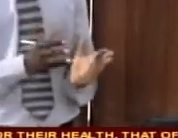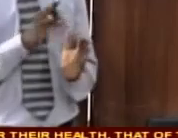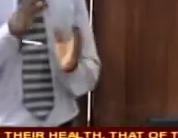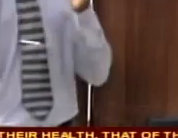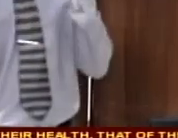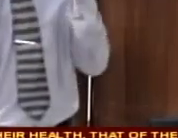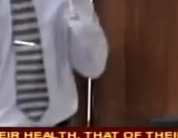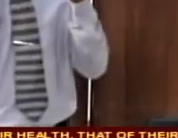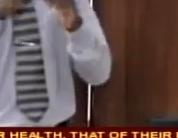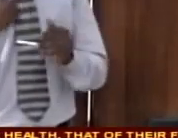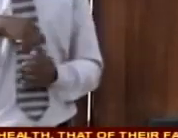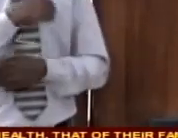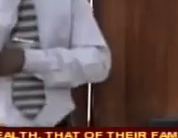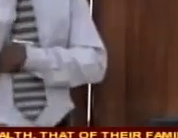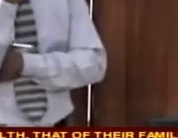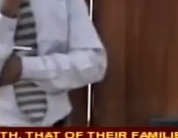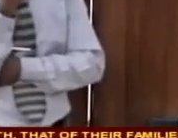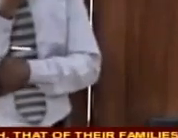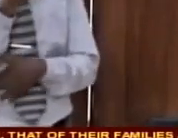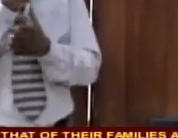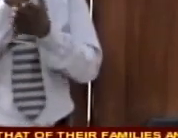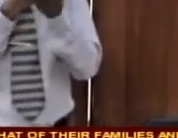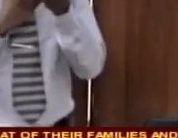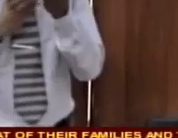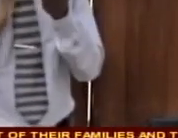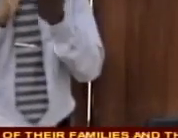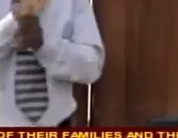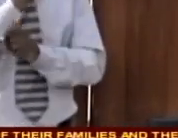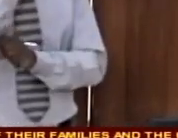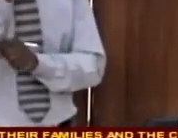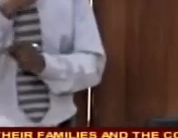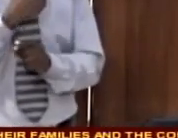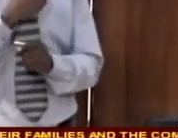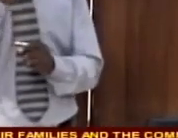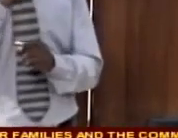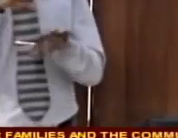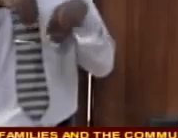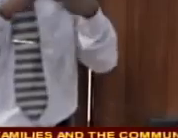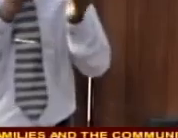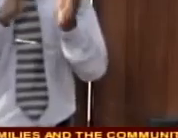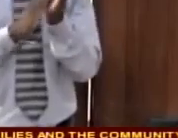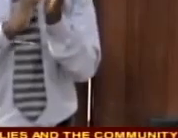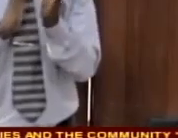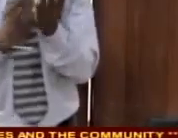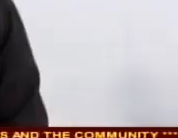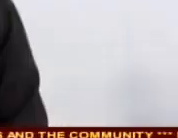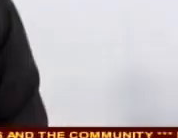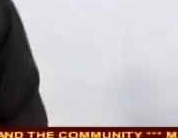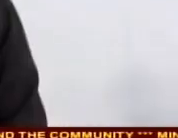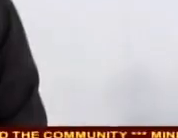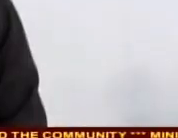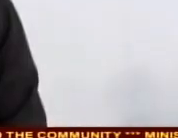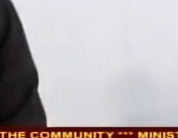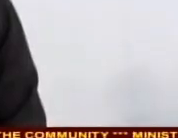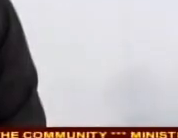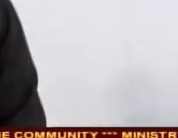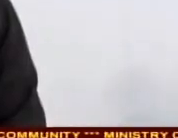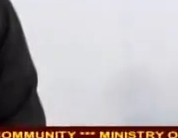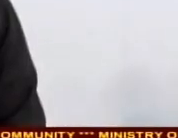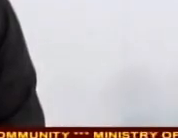you. We understand that some tertiary institutions are already giving students, parents deadline to pay for the next